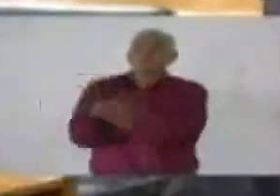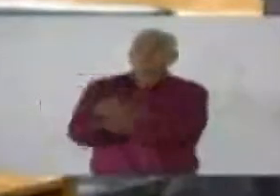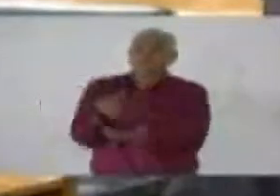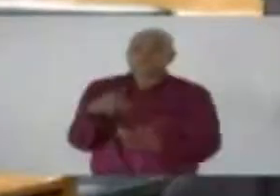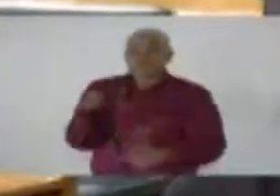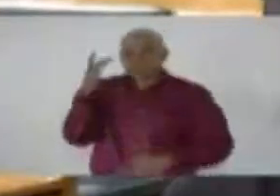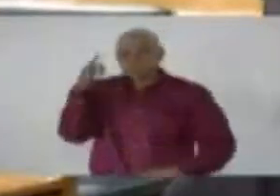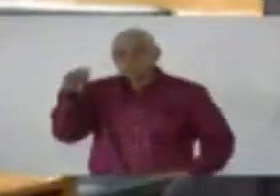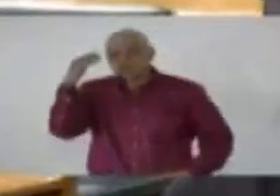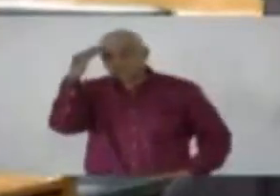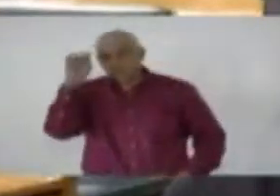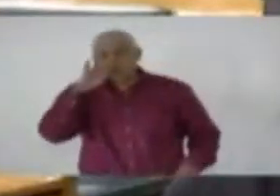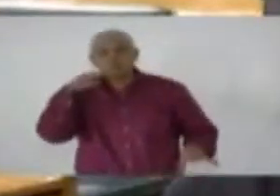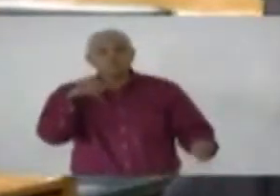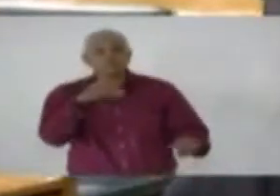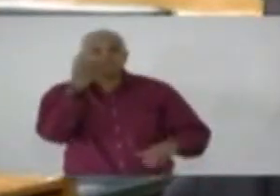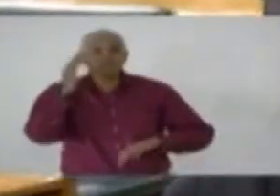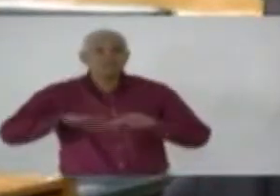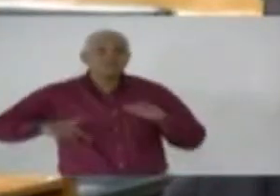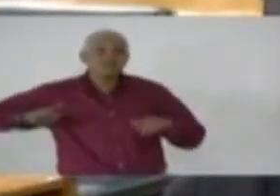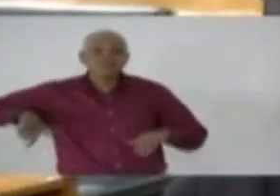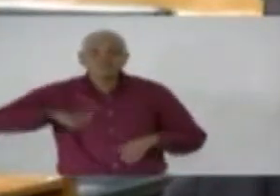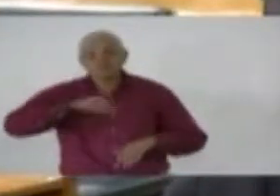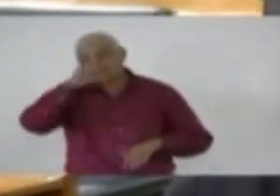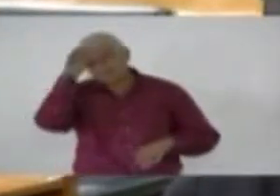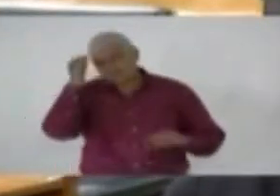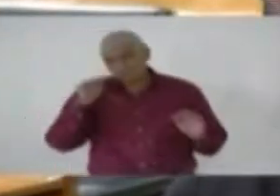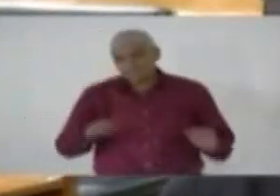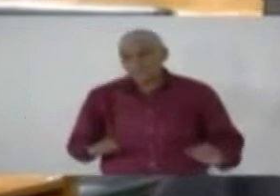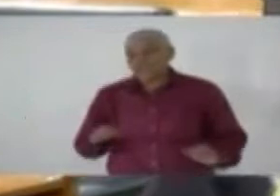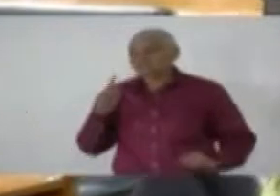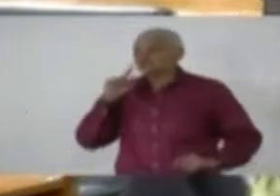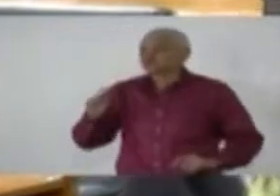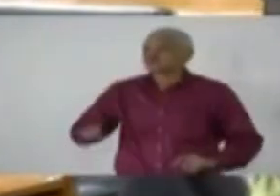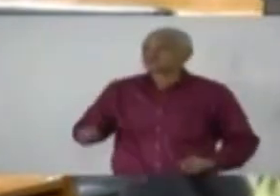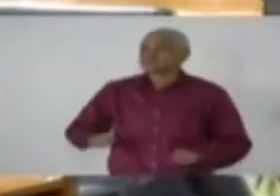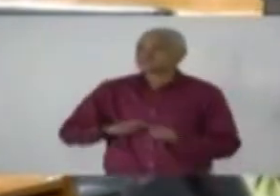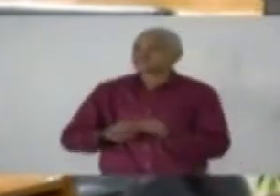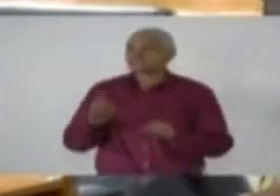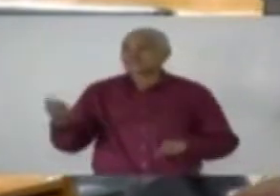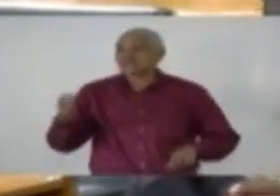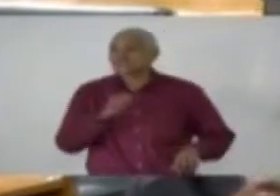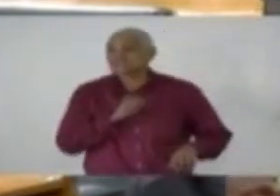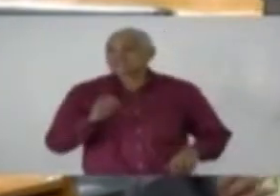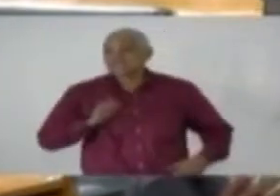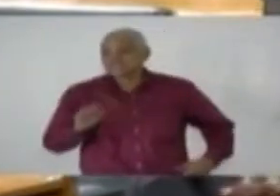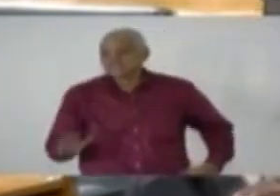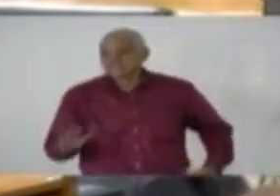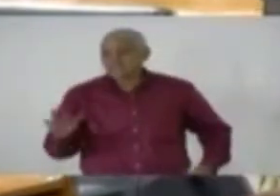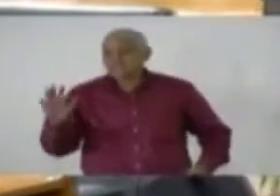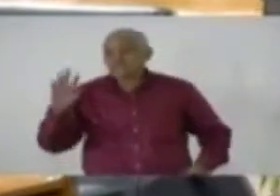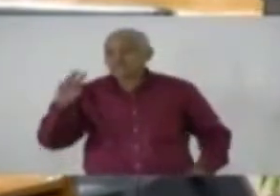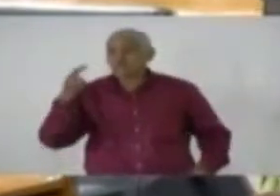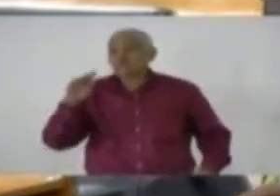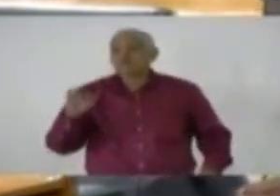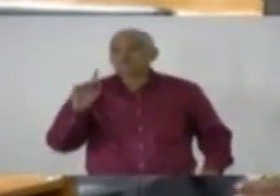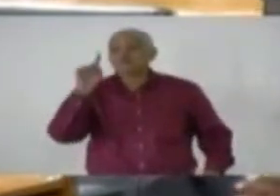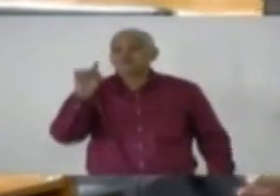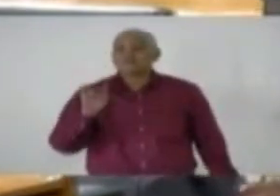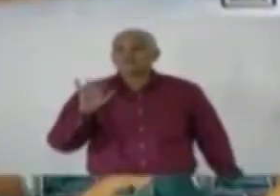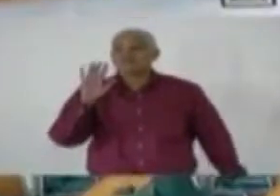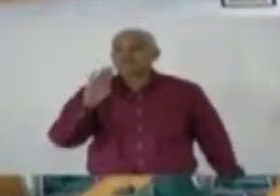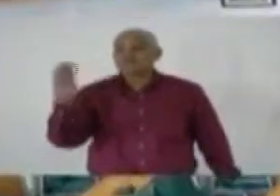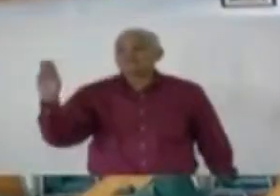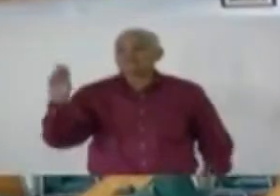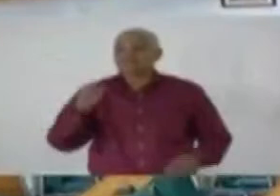because they know how to spend it better than most in the government. So it all started, Senator Webby, with 1.5